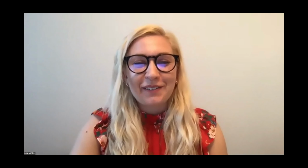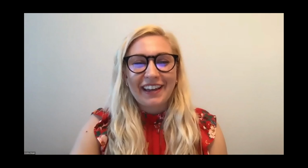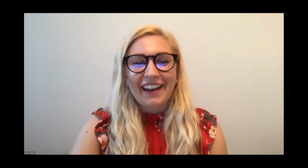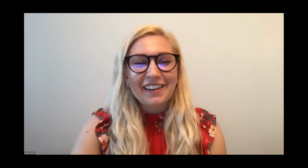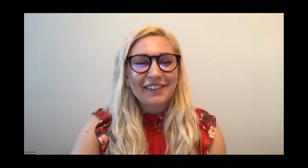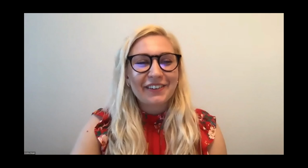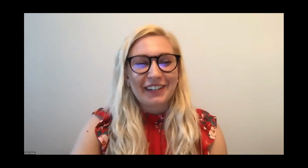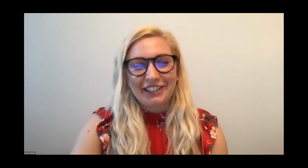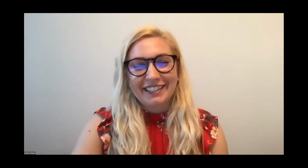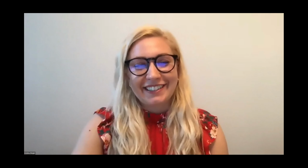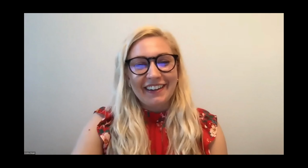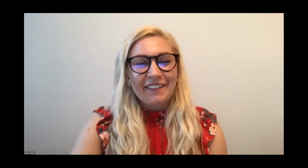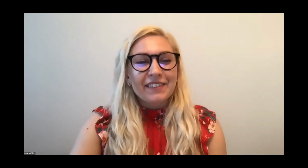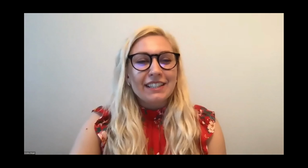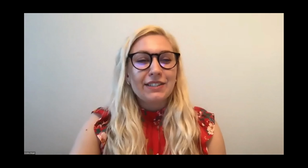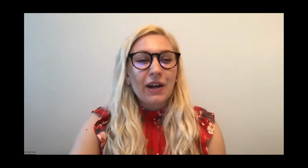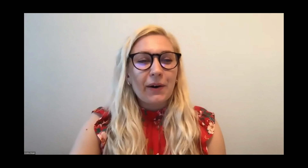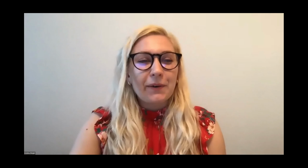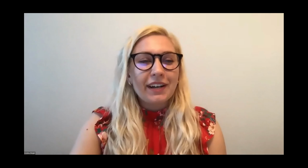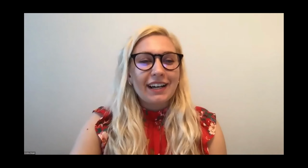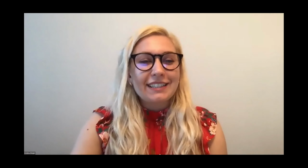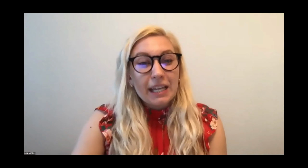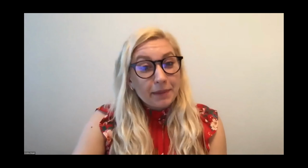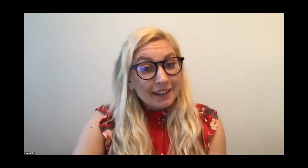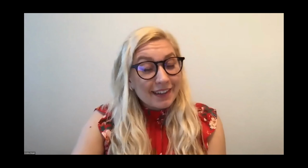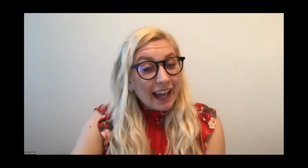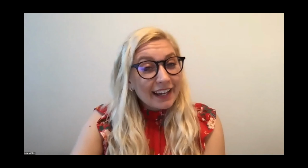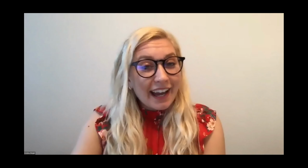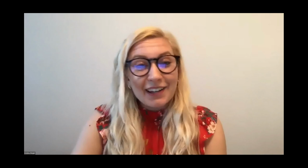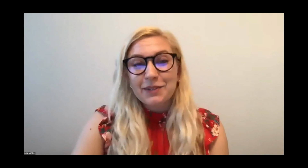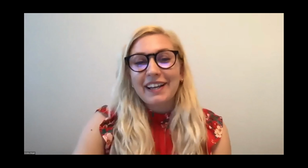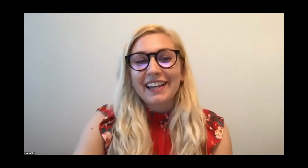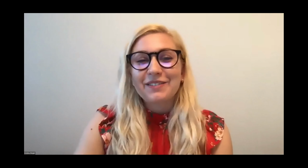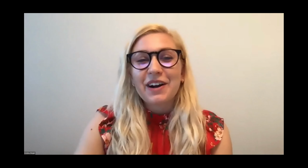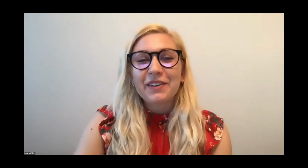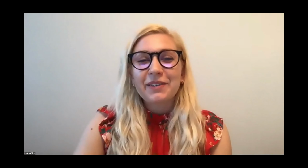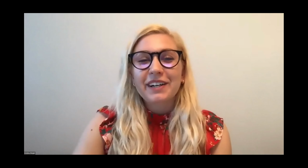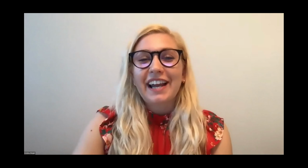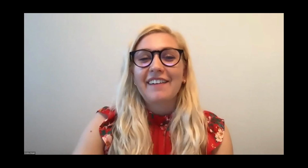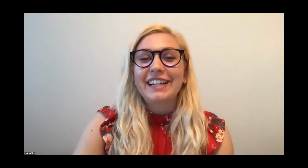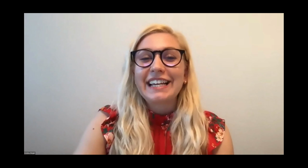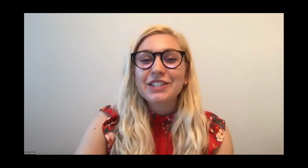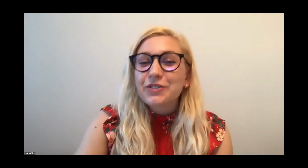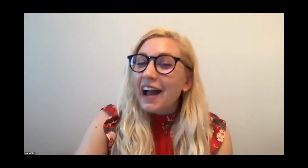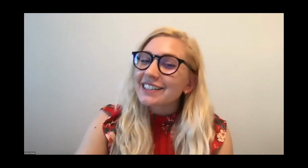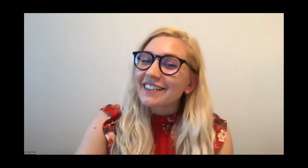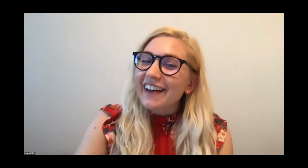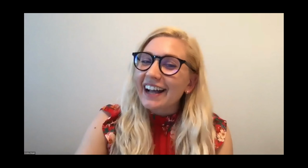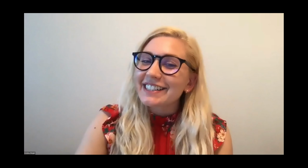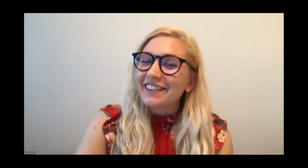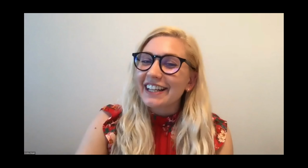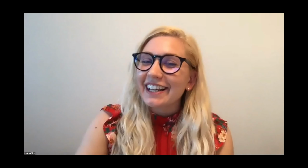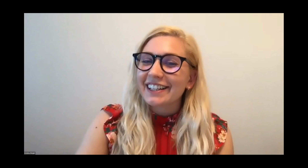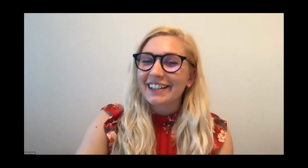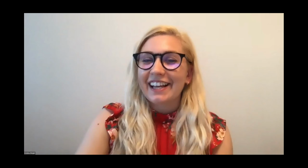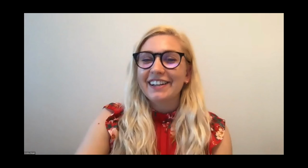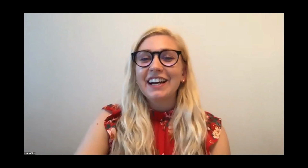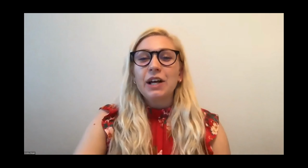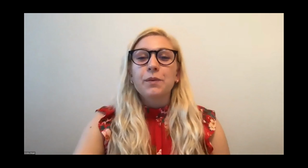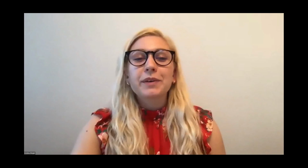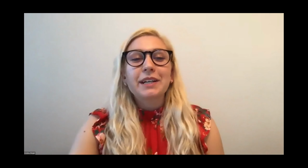move on without any further questions. So to keep things light, I also wanna let you know that we're gonna have an interactive activity a